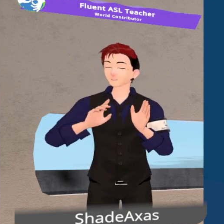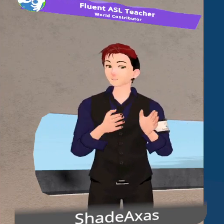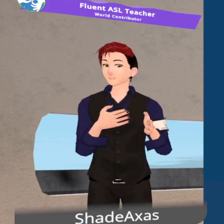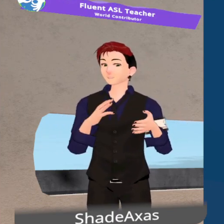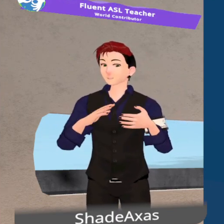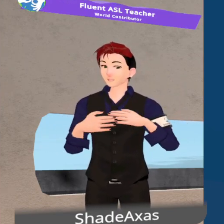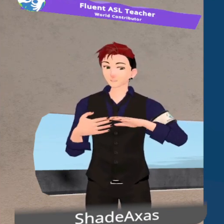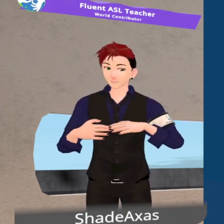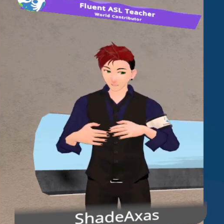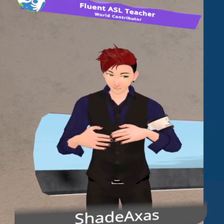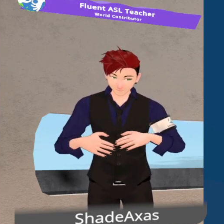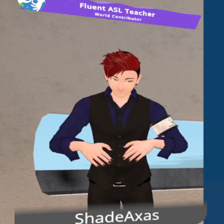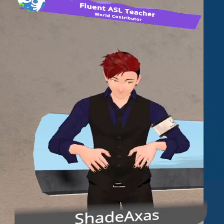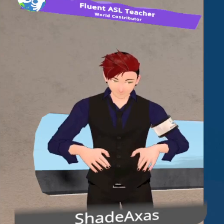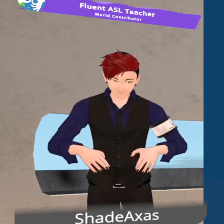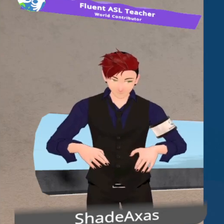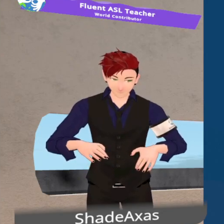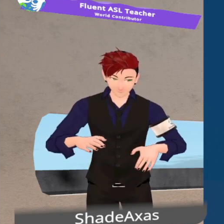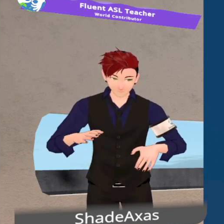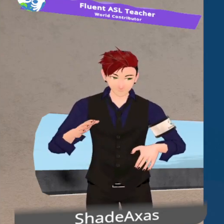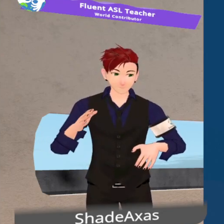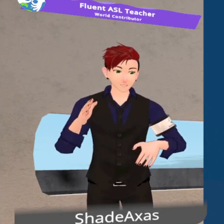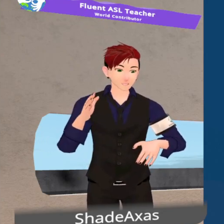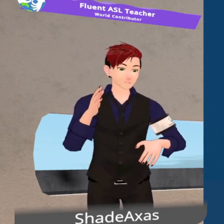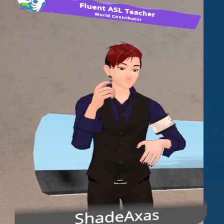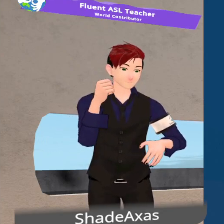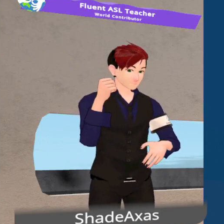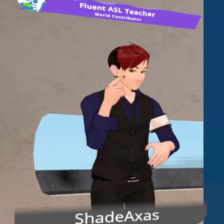they are representative of our community.